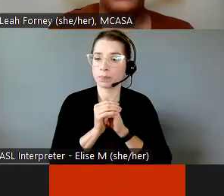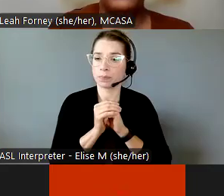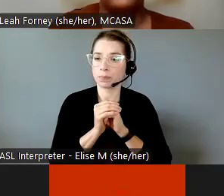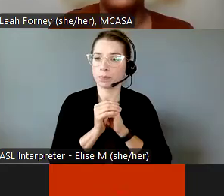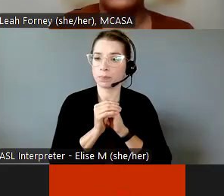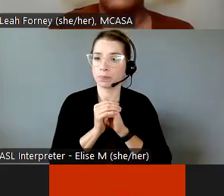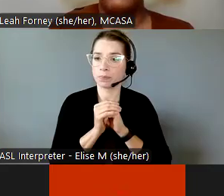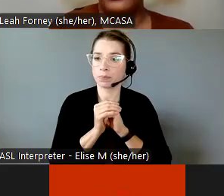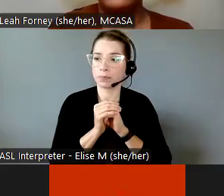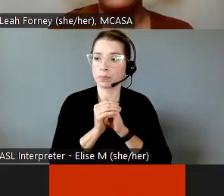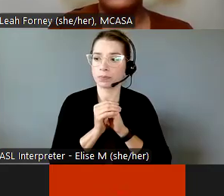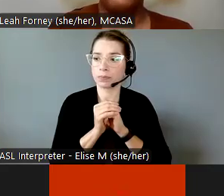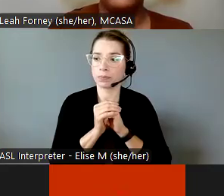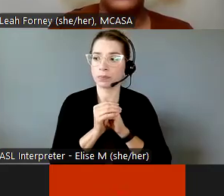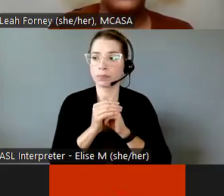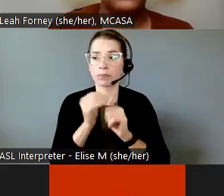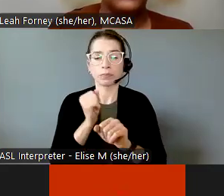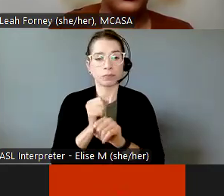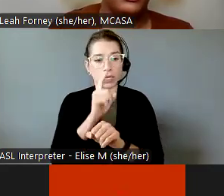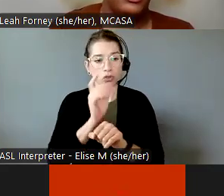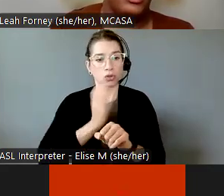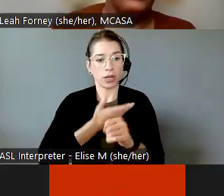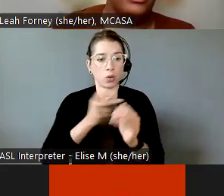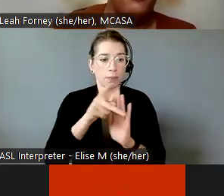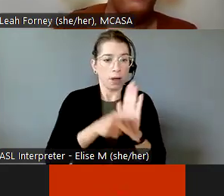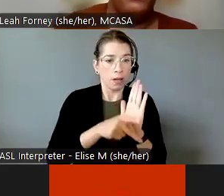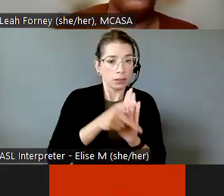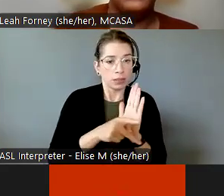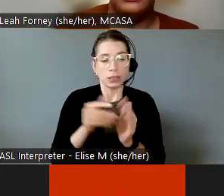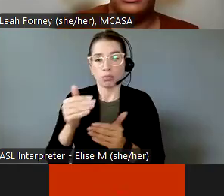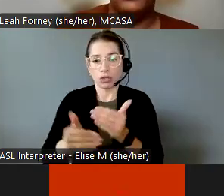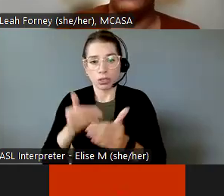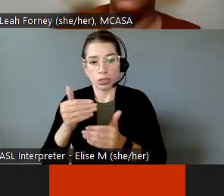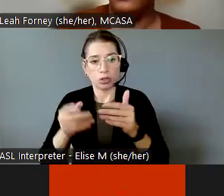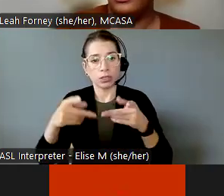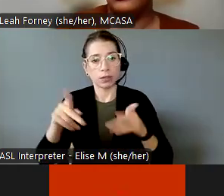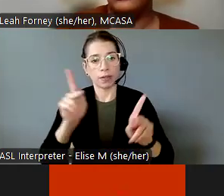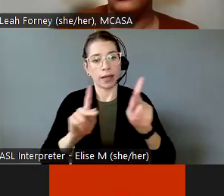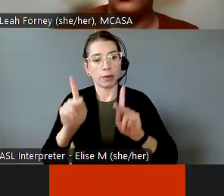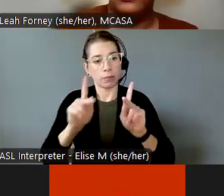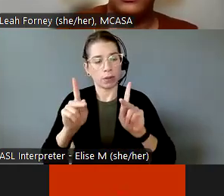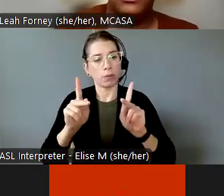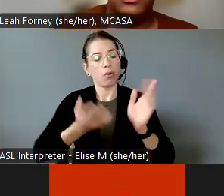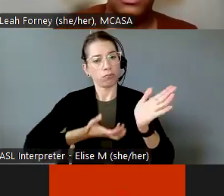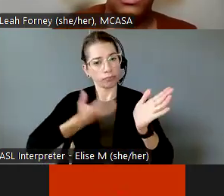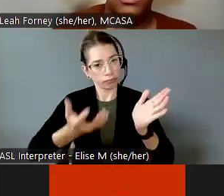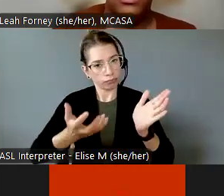Are we making sure that our policies and procedures allow people to name their different